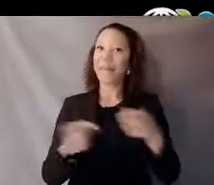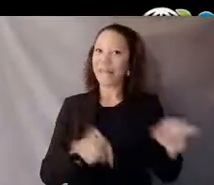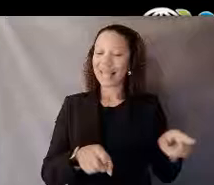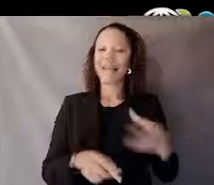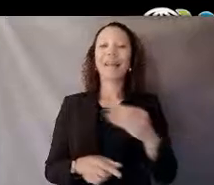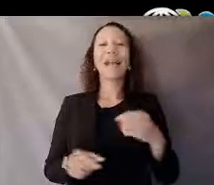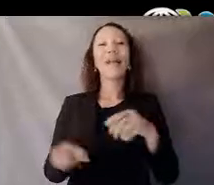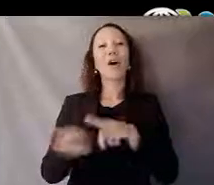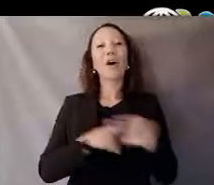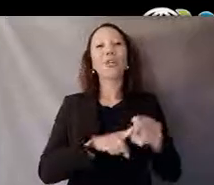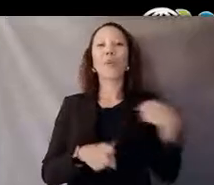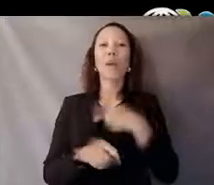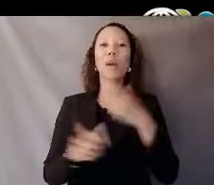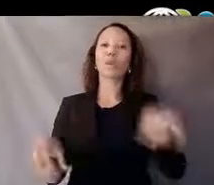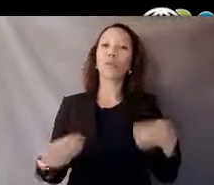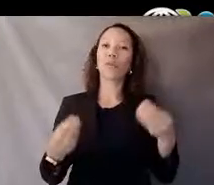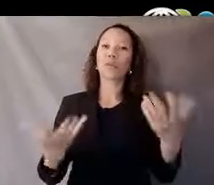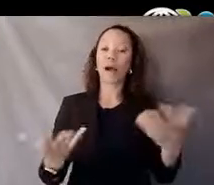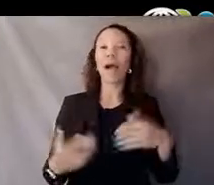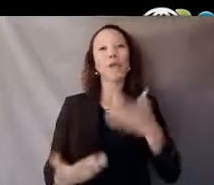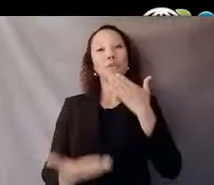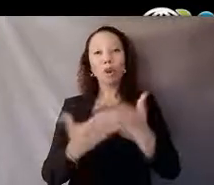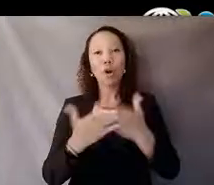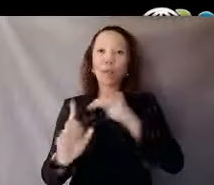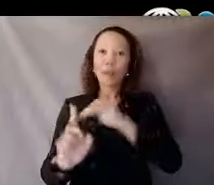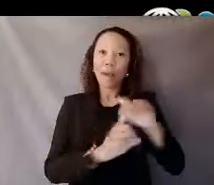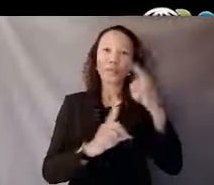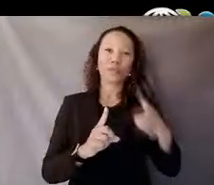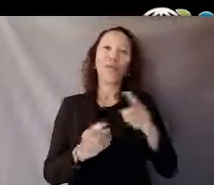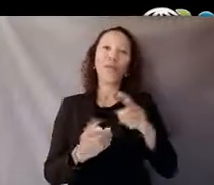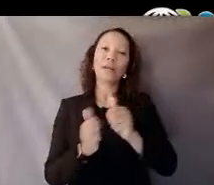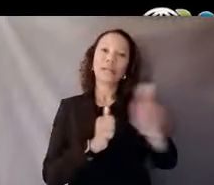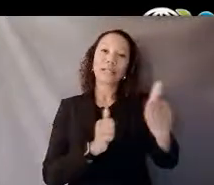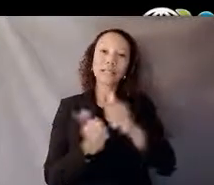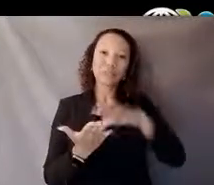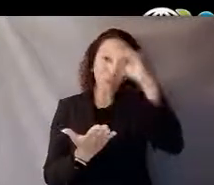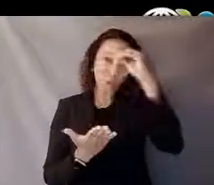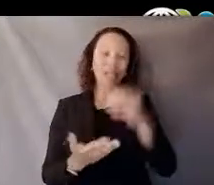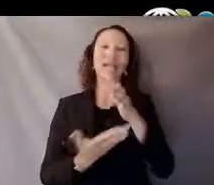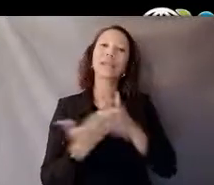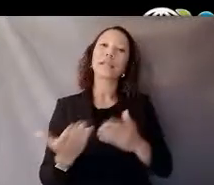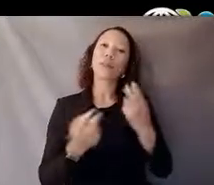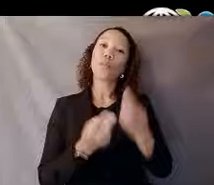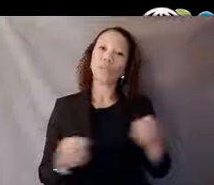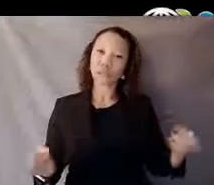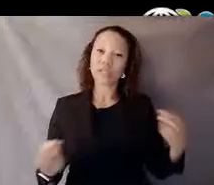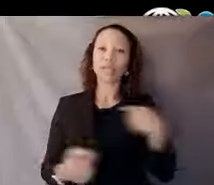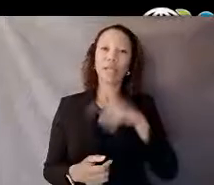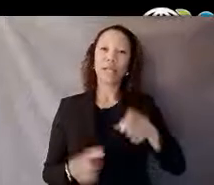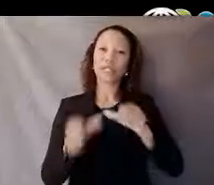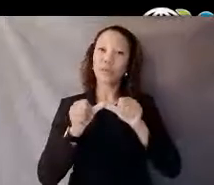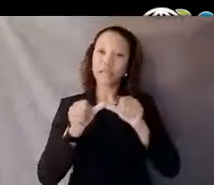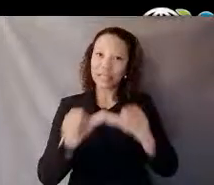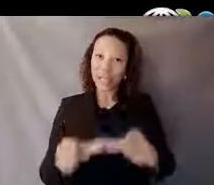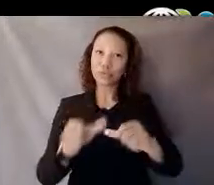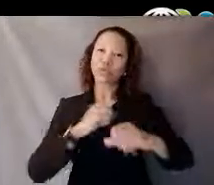also going to just provide you with some helpful reminders on distance learning, some resources that we need to continue to promote